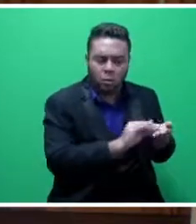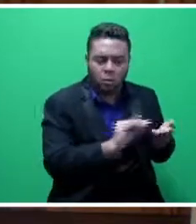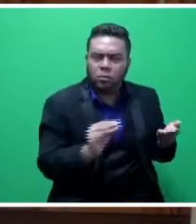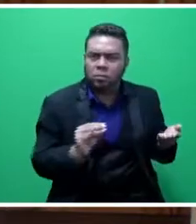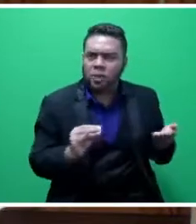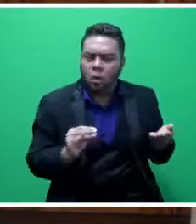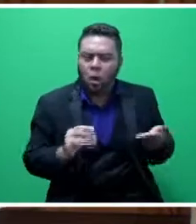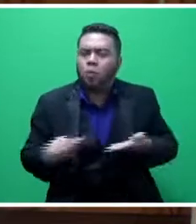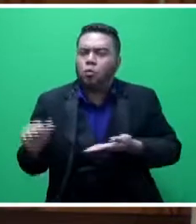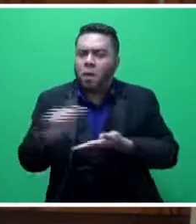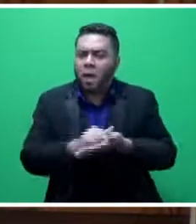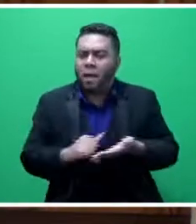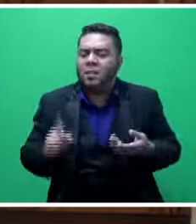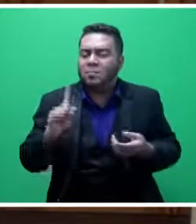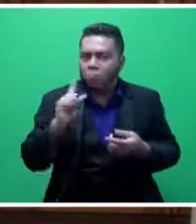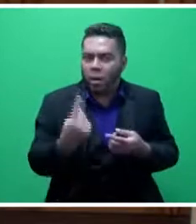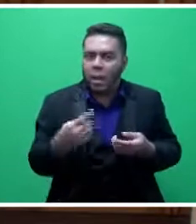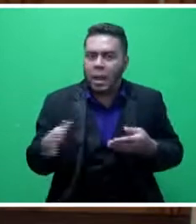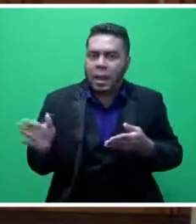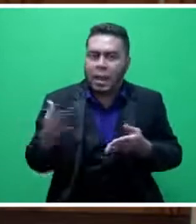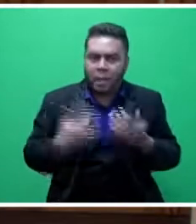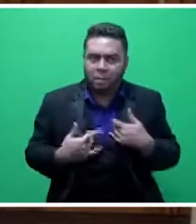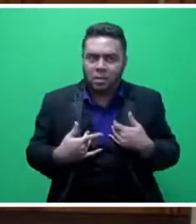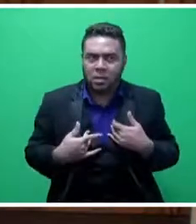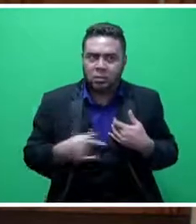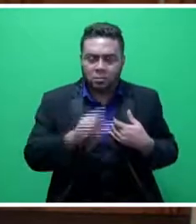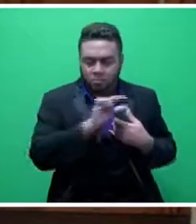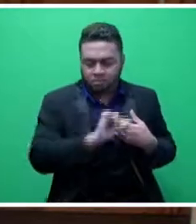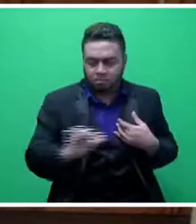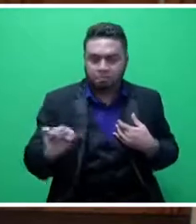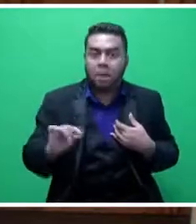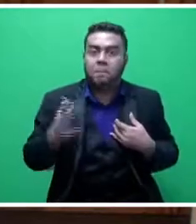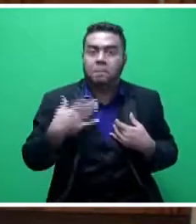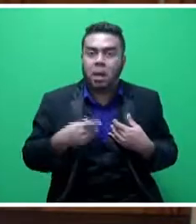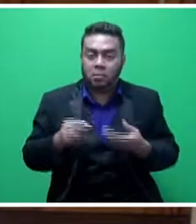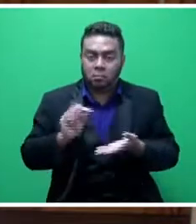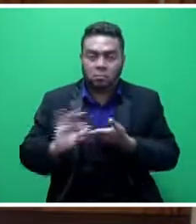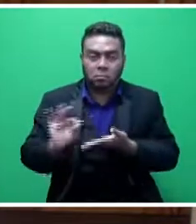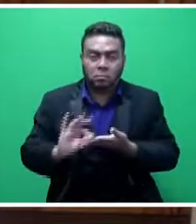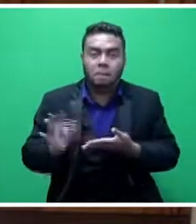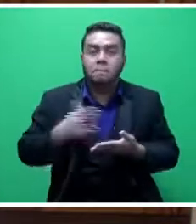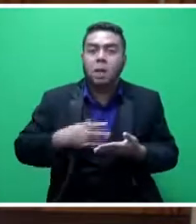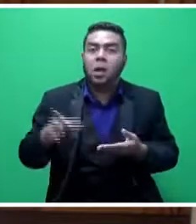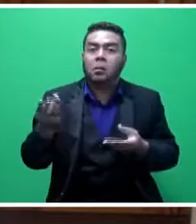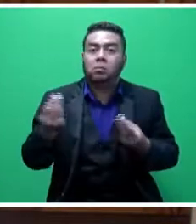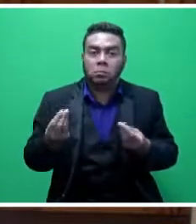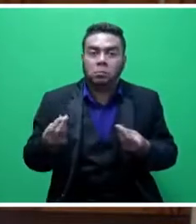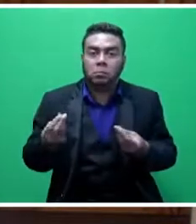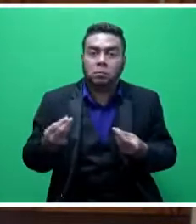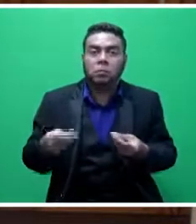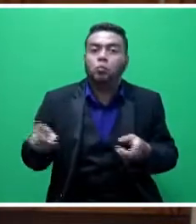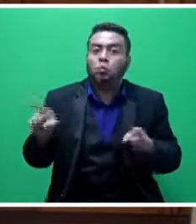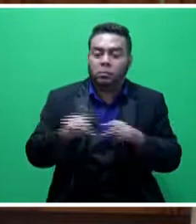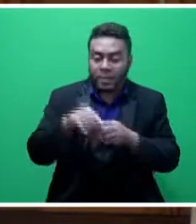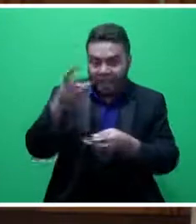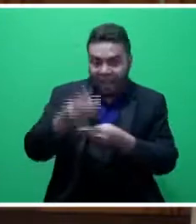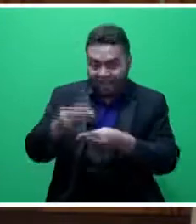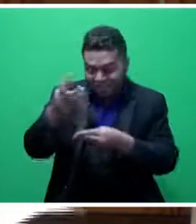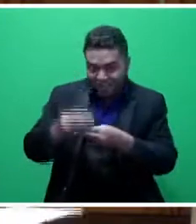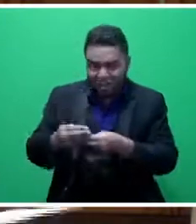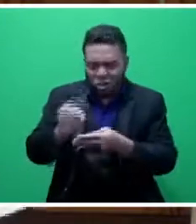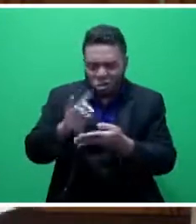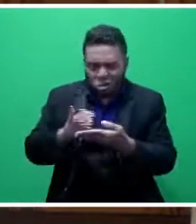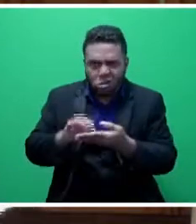life annuity product, which means I take out a single life pension. My pension entitlement would be calculated